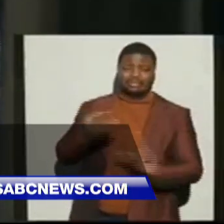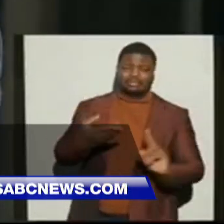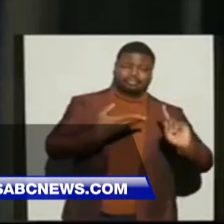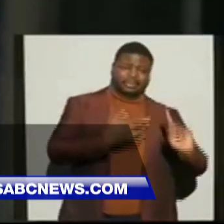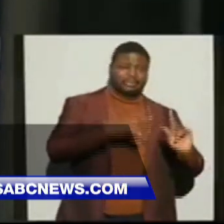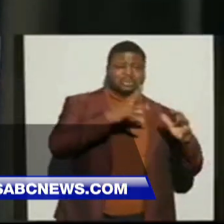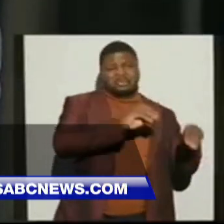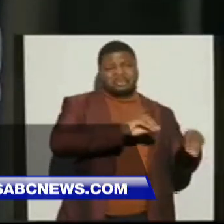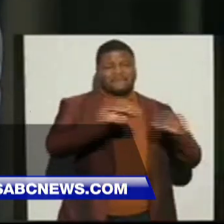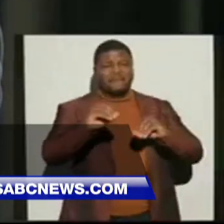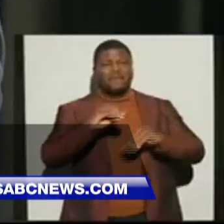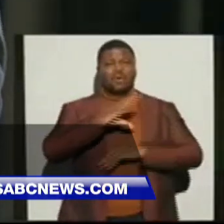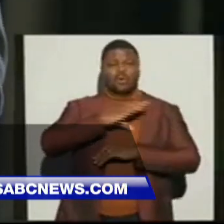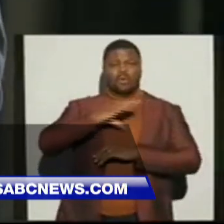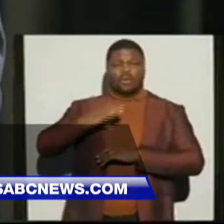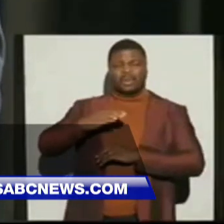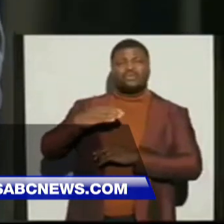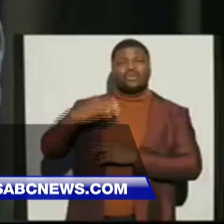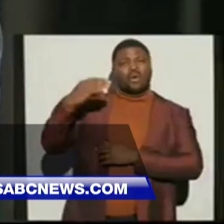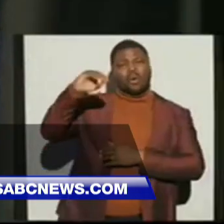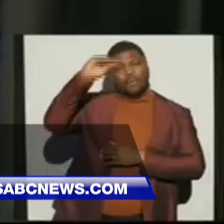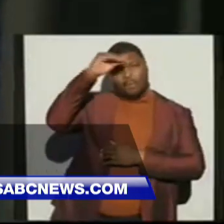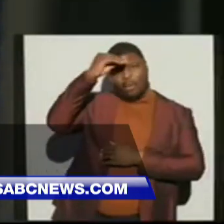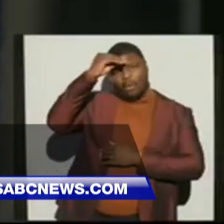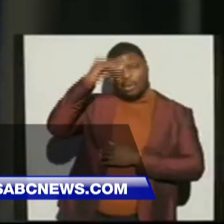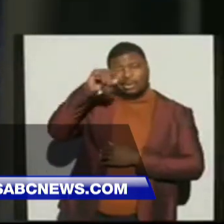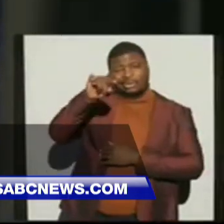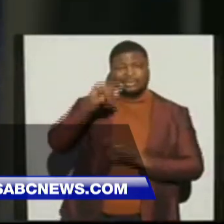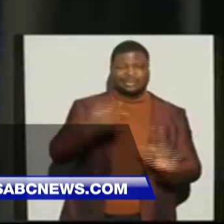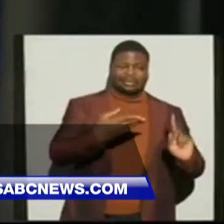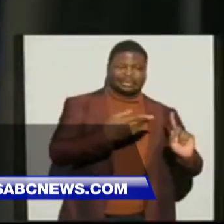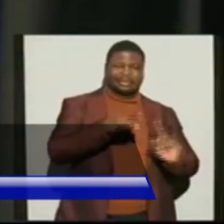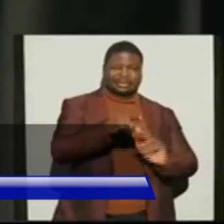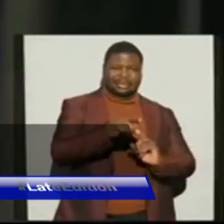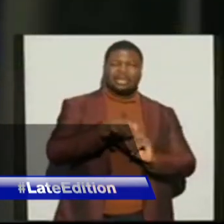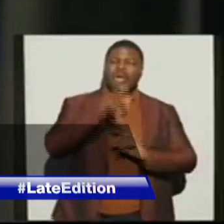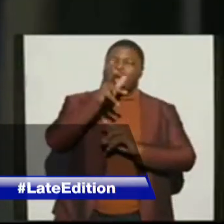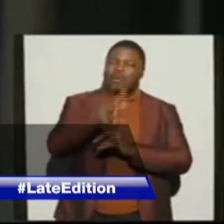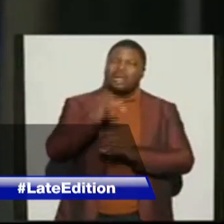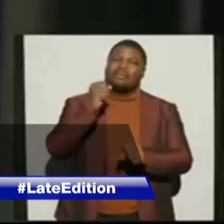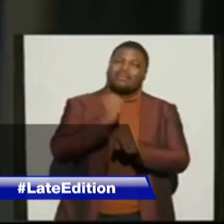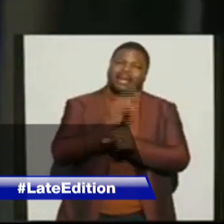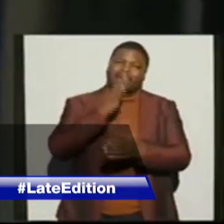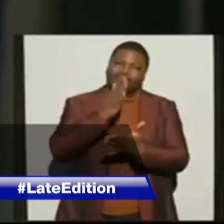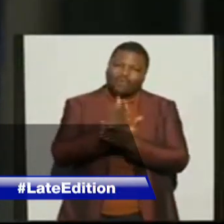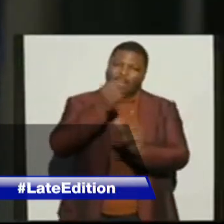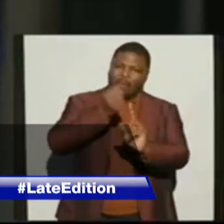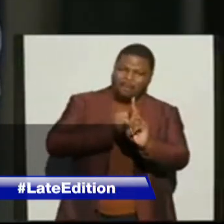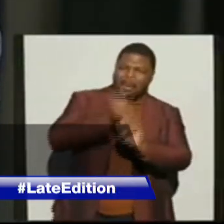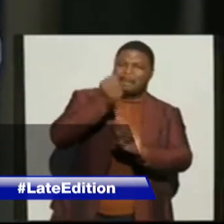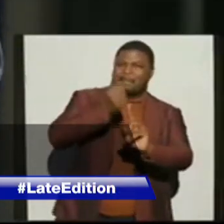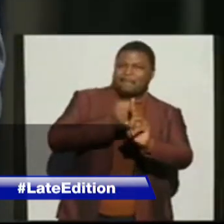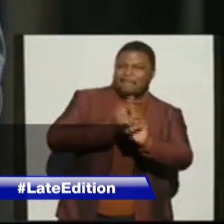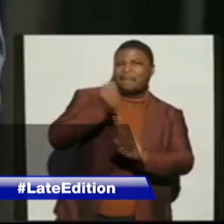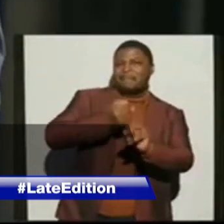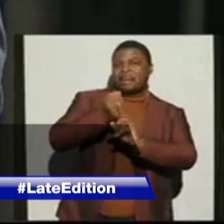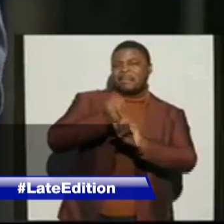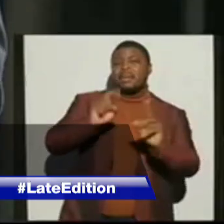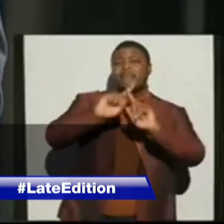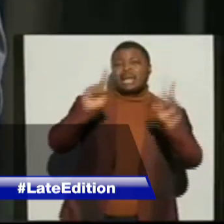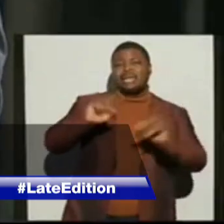police, he would have attacked the task with no less vigor, no less determination, because the objective was